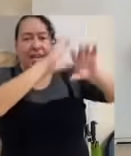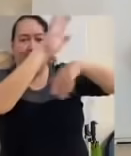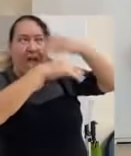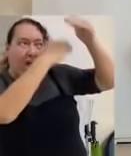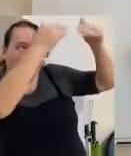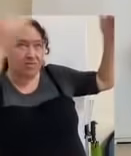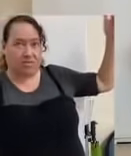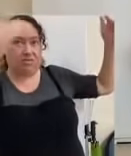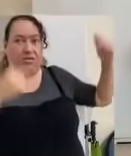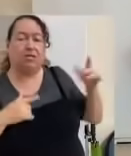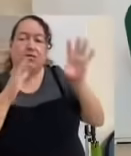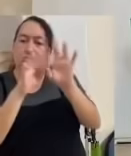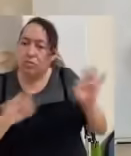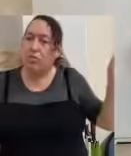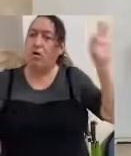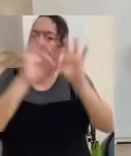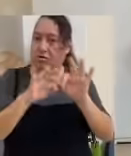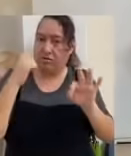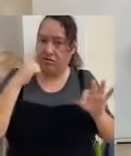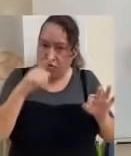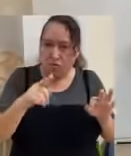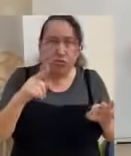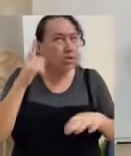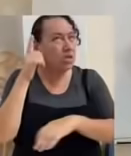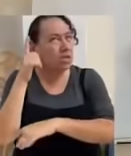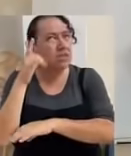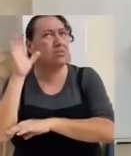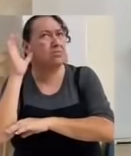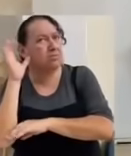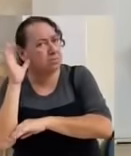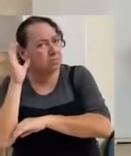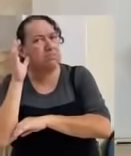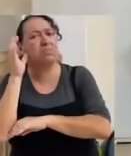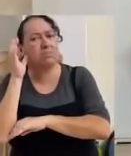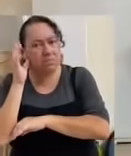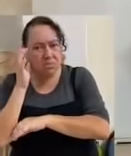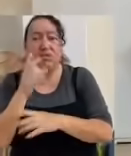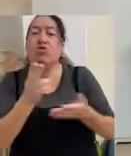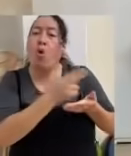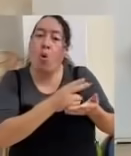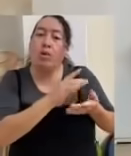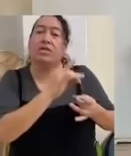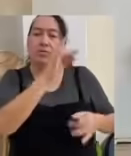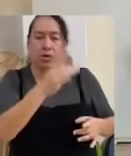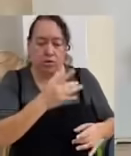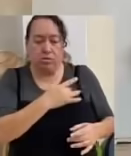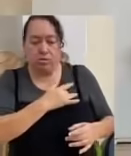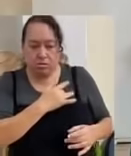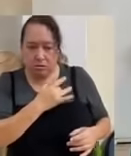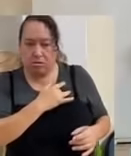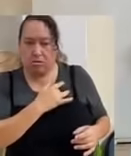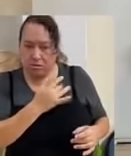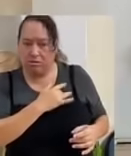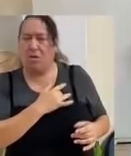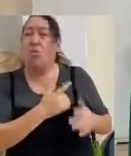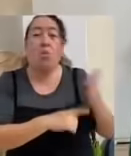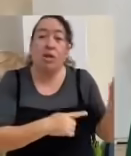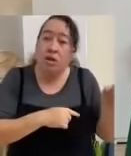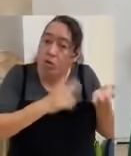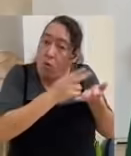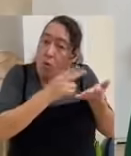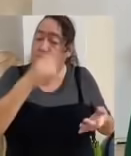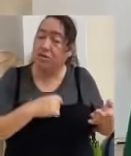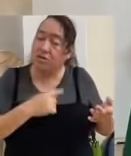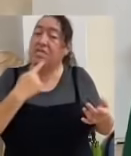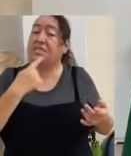It is important to listen to the promptings of the Holy Spirit. To listen what the Holy Spirit says to you through this